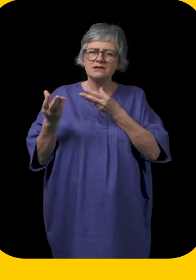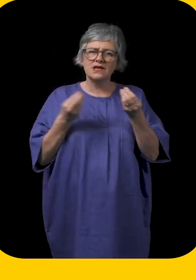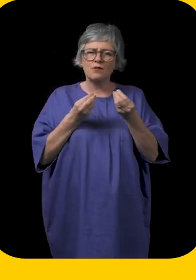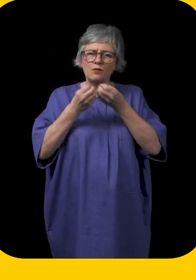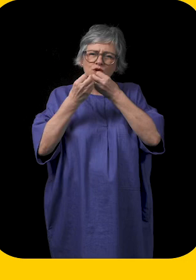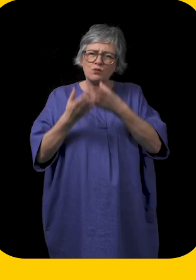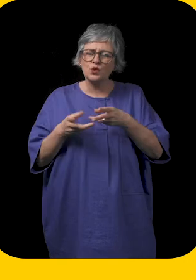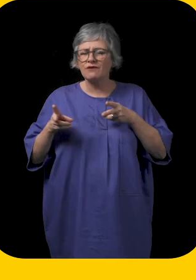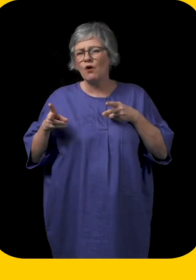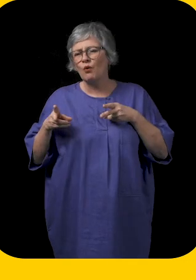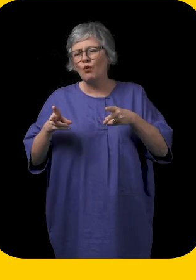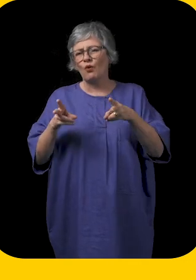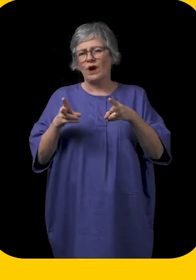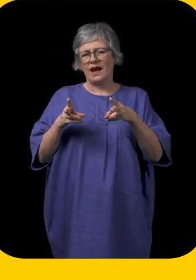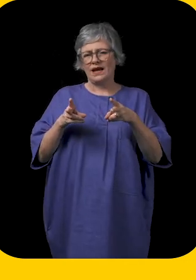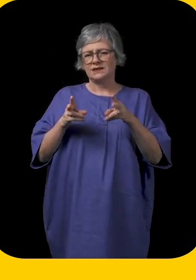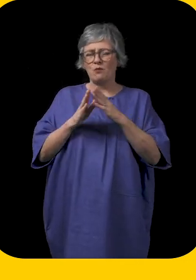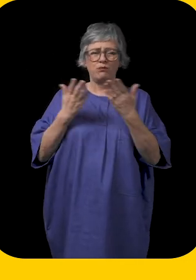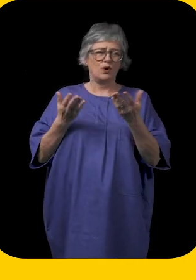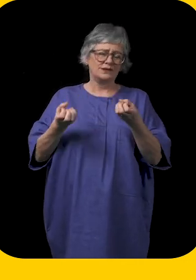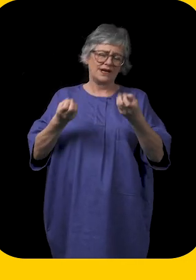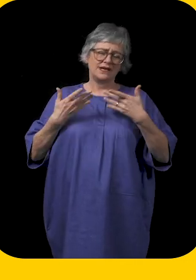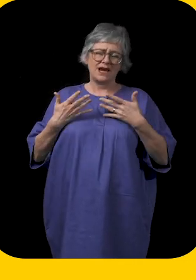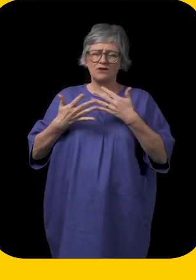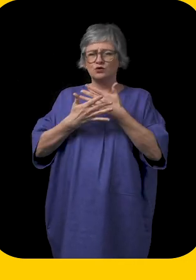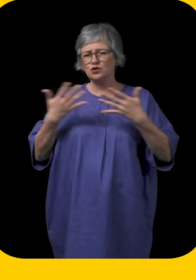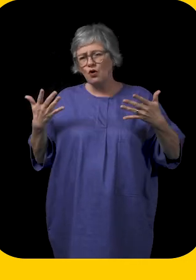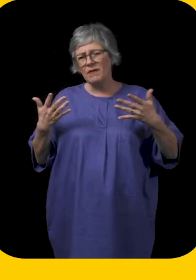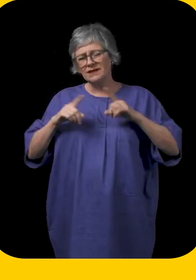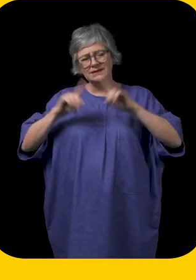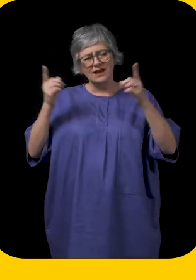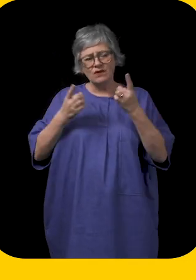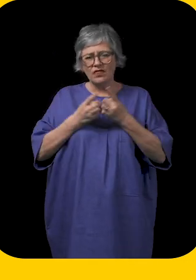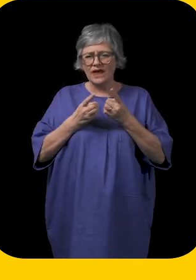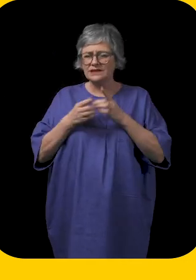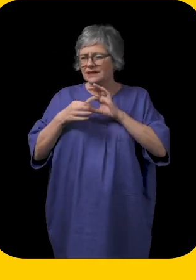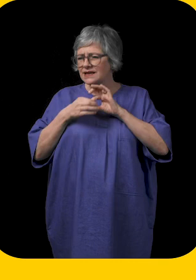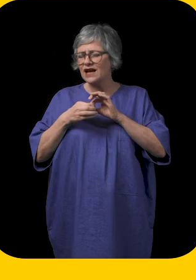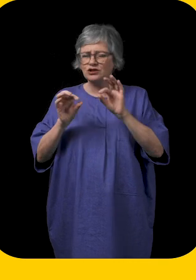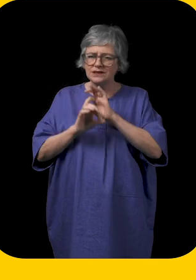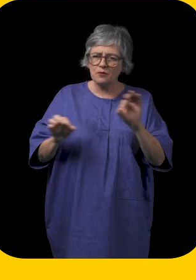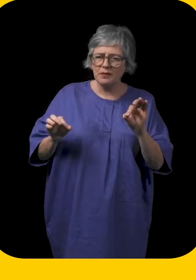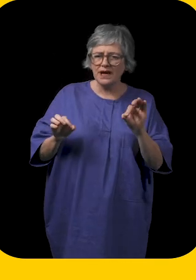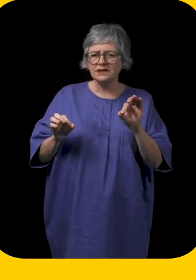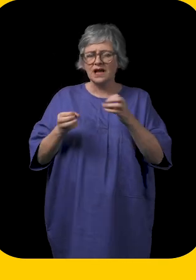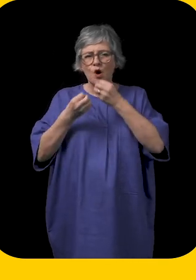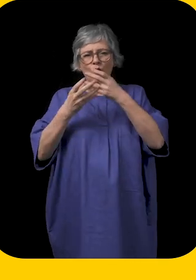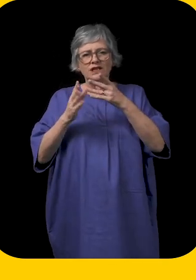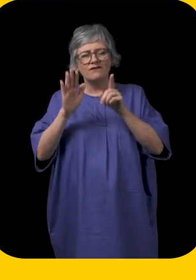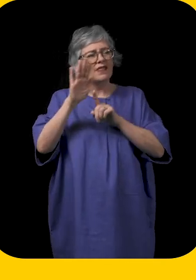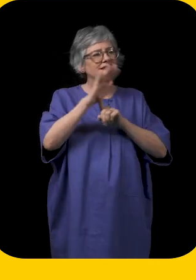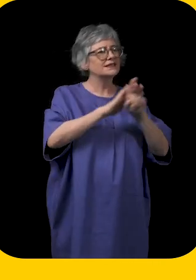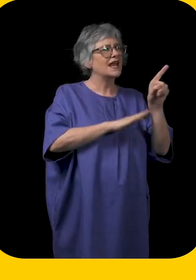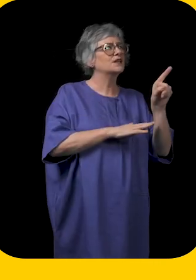especially this year, you know, I think some of the most beautiful ways books can give us so much different things, you know, connection and